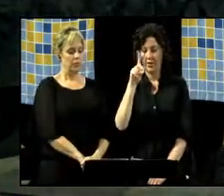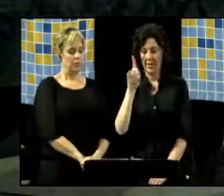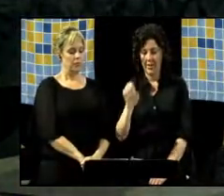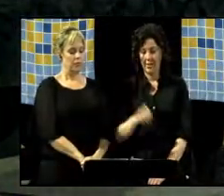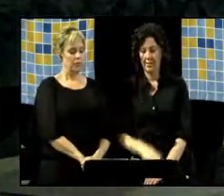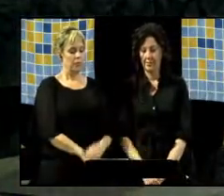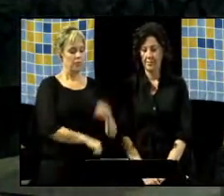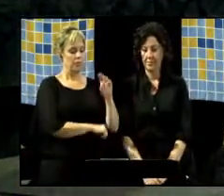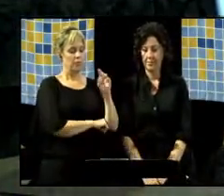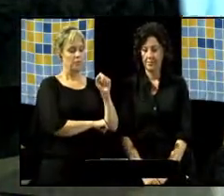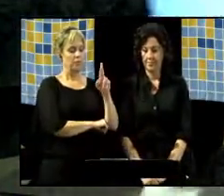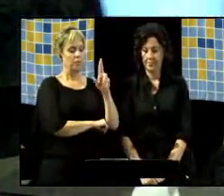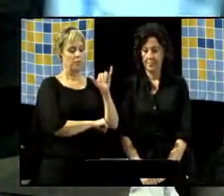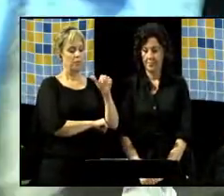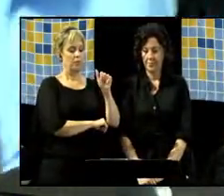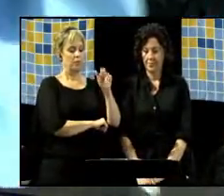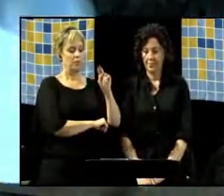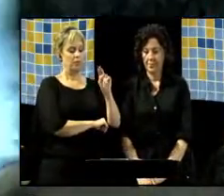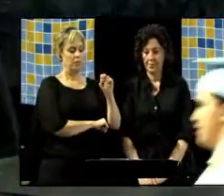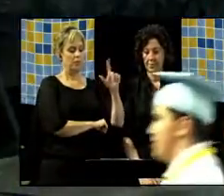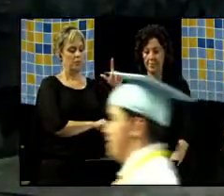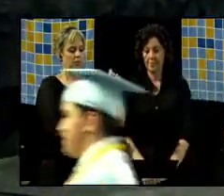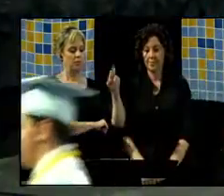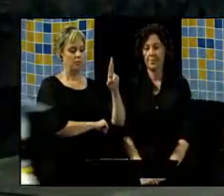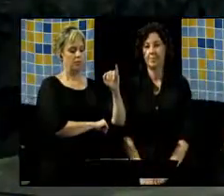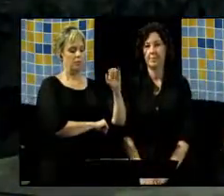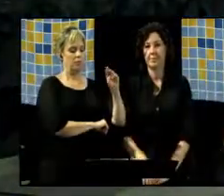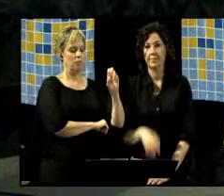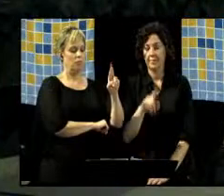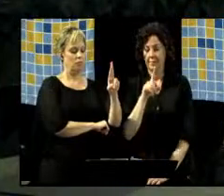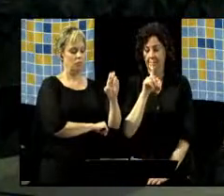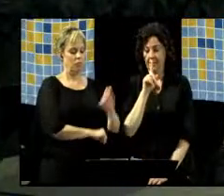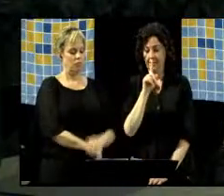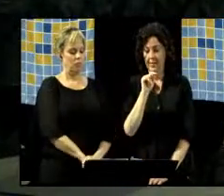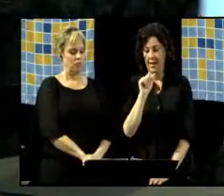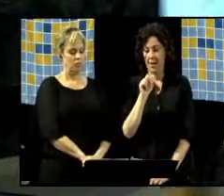Marianne Logan Larimore. Tara Lassie.